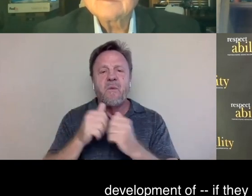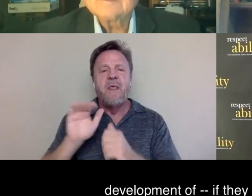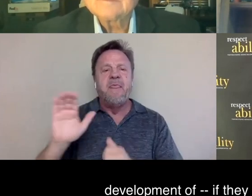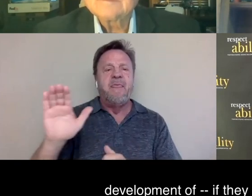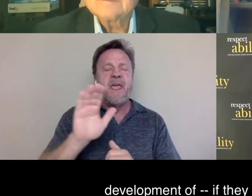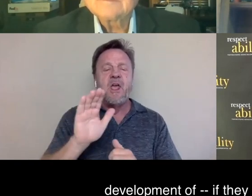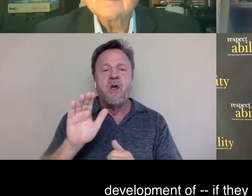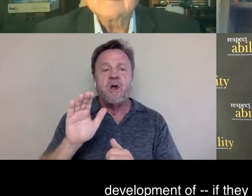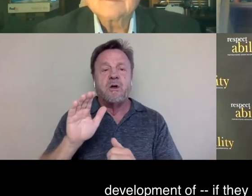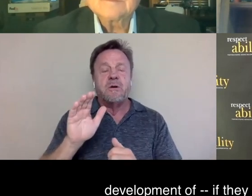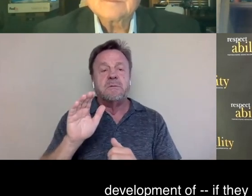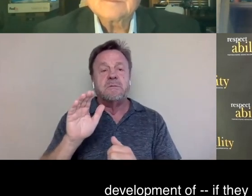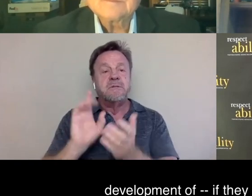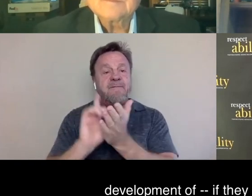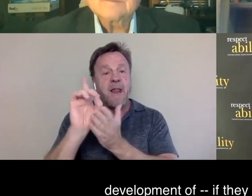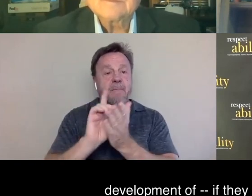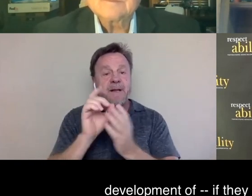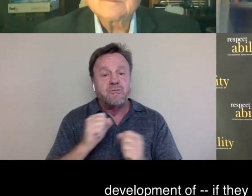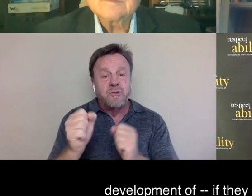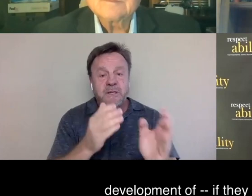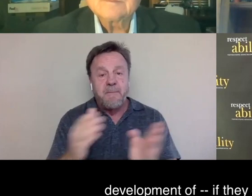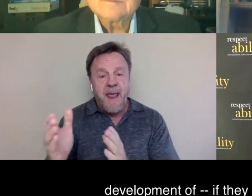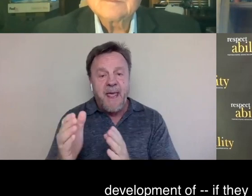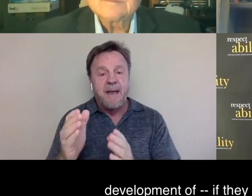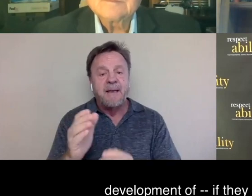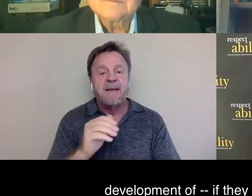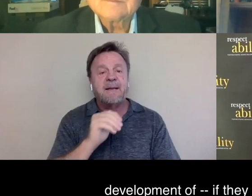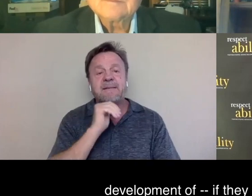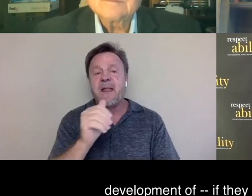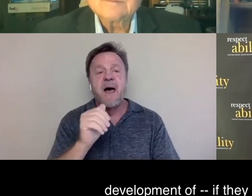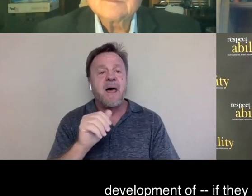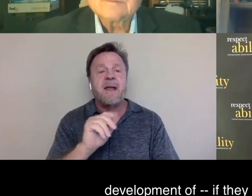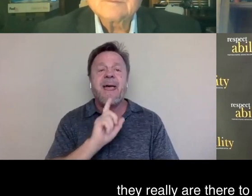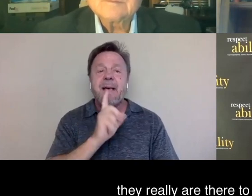if they do develop a strategic plan, it's not absolutely required,